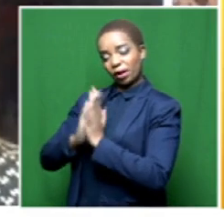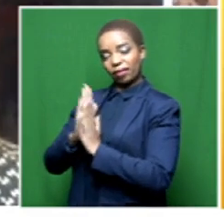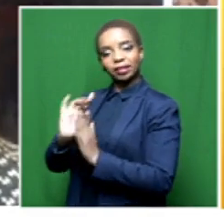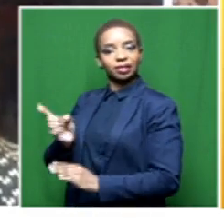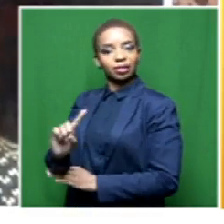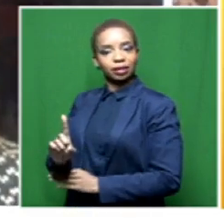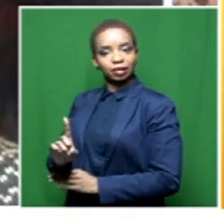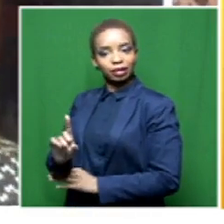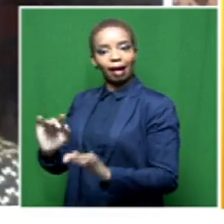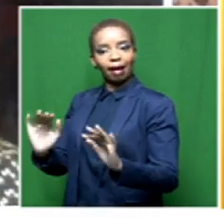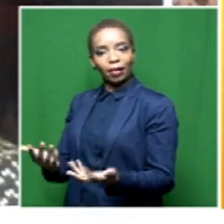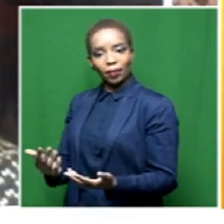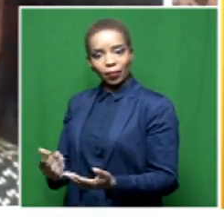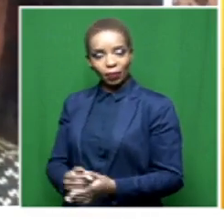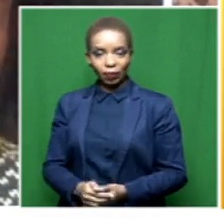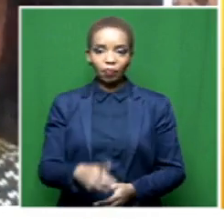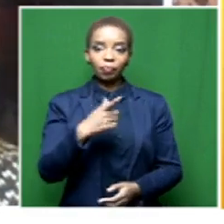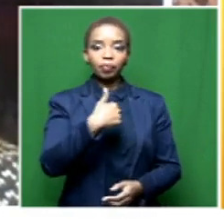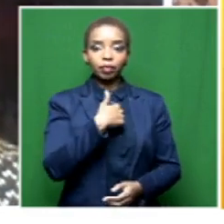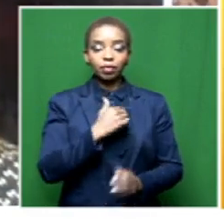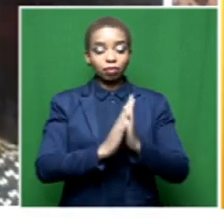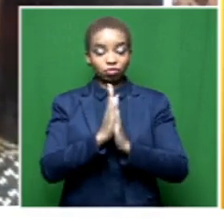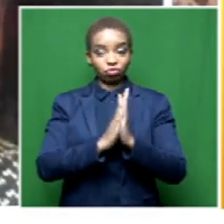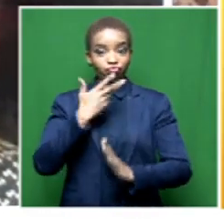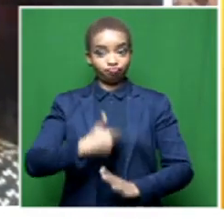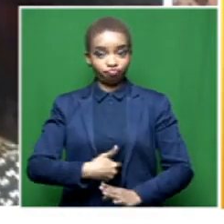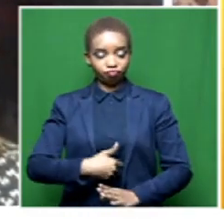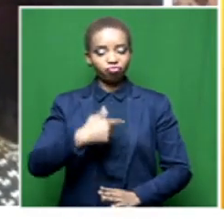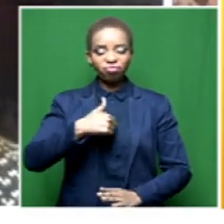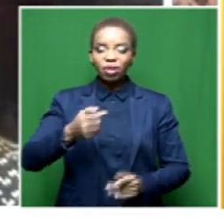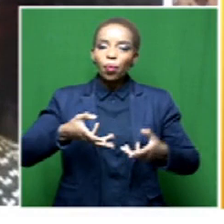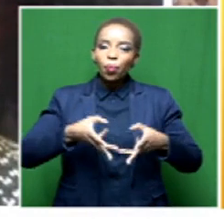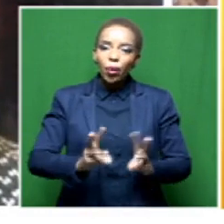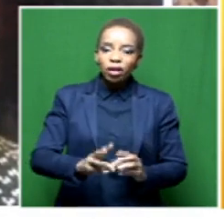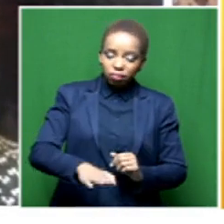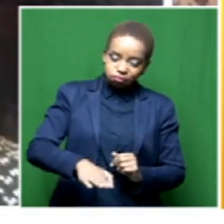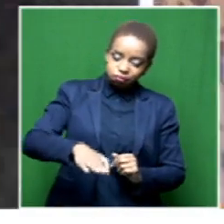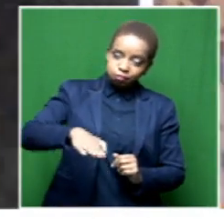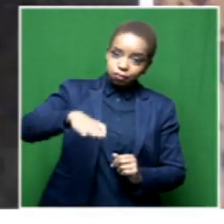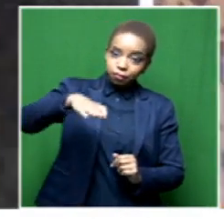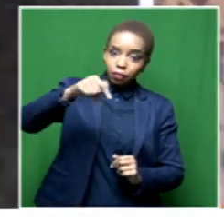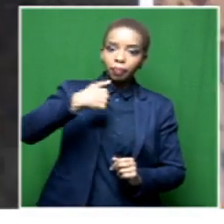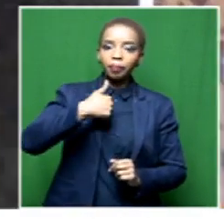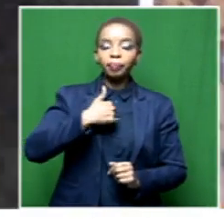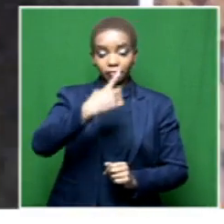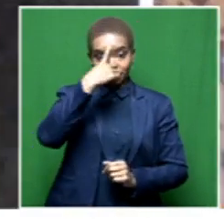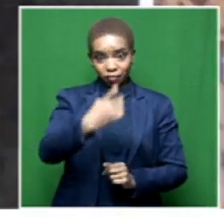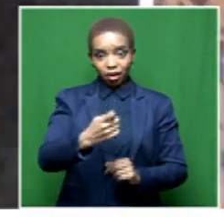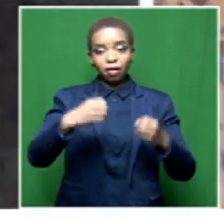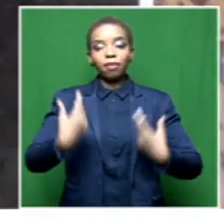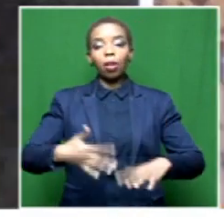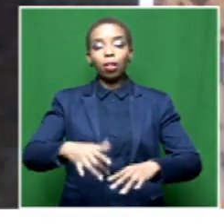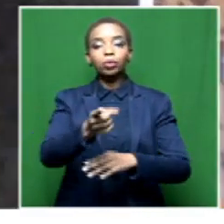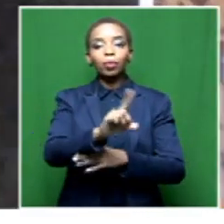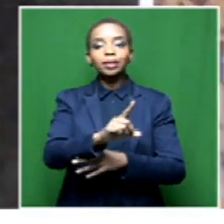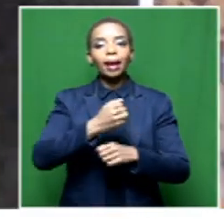Number one, what really motivates me is my situation, how I was brought up. I'm a very ancestral person and a person who believes a lot in my ancestors.